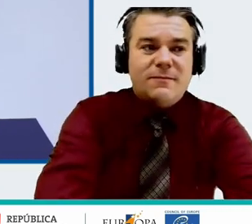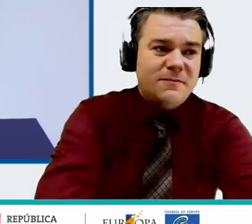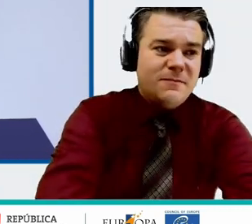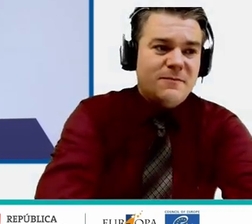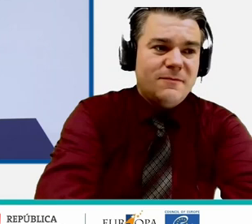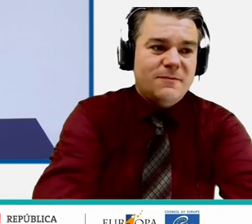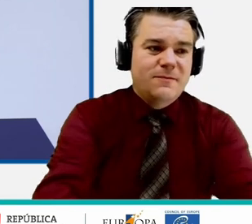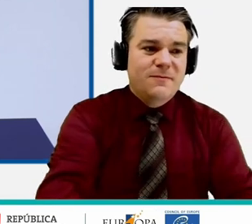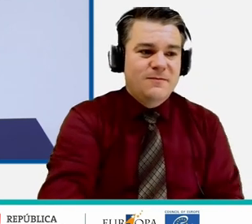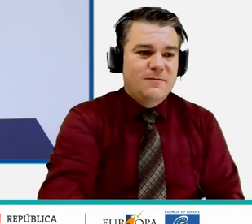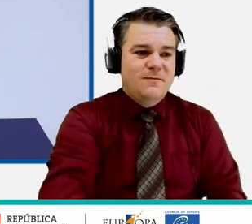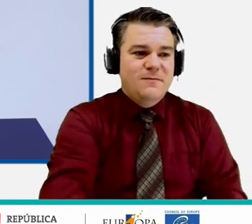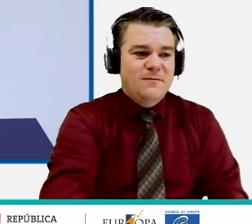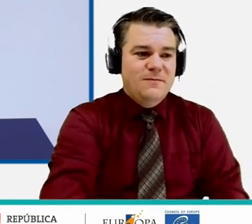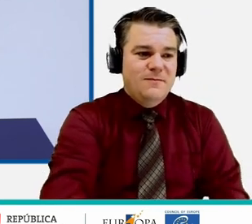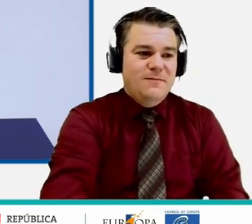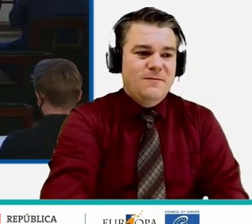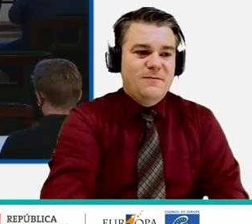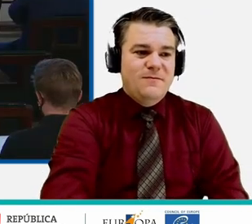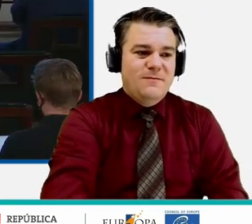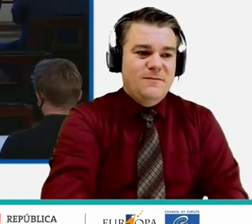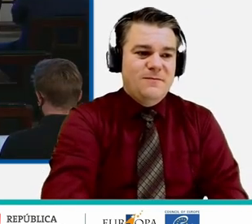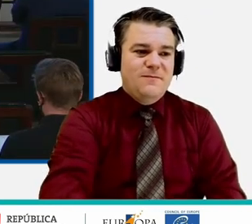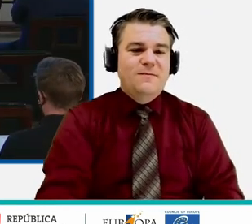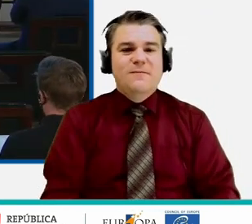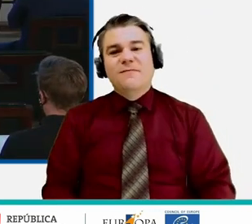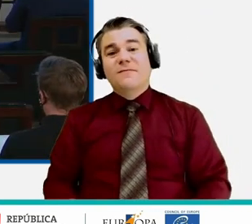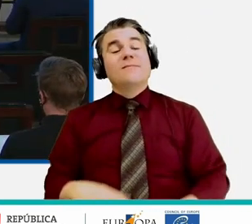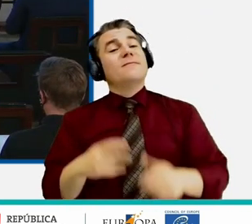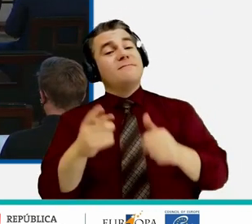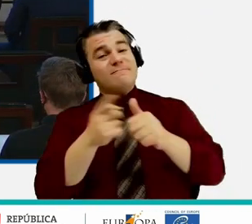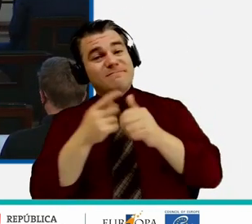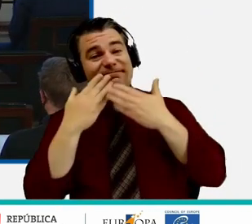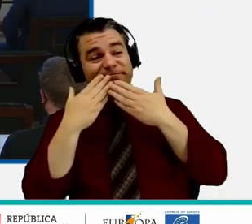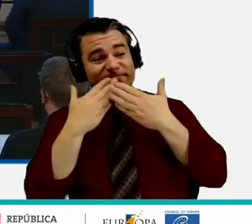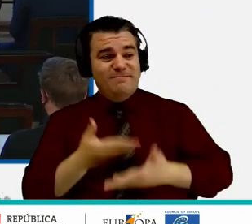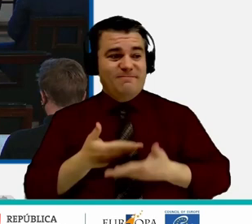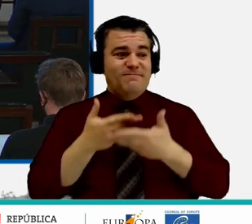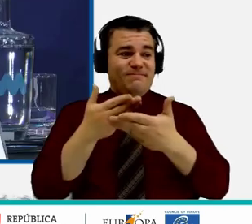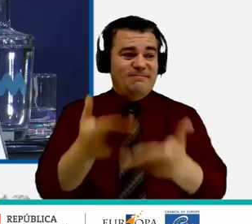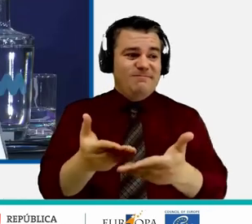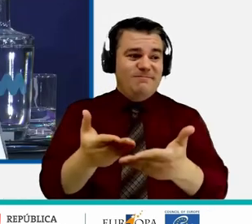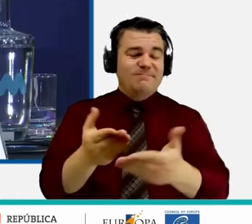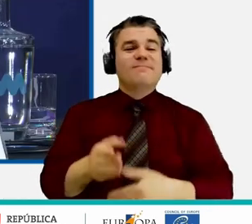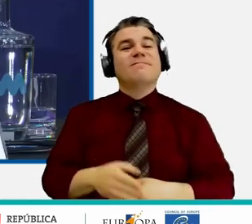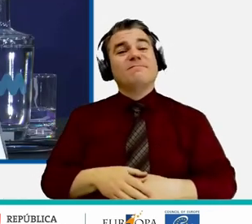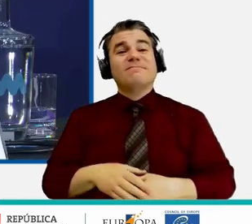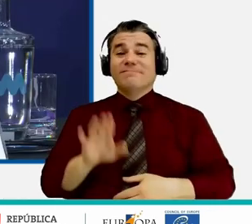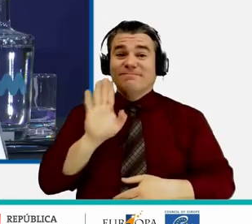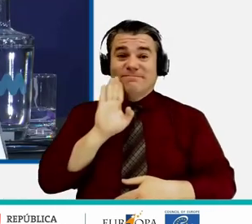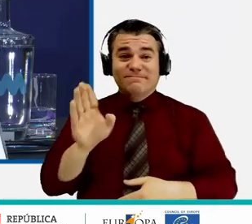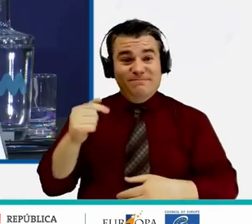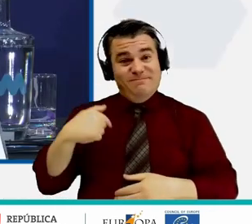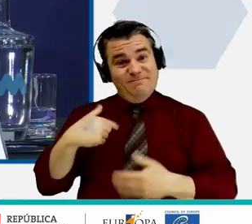Thank you, Madam Mayor. And first of all, I would like to thank you for your hospitality. And just to say that I'm